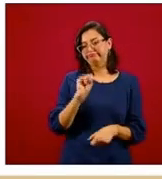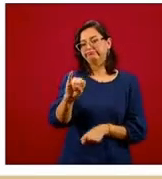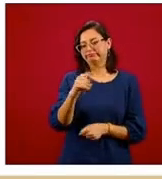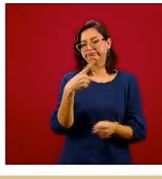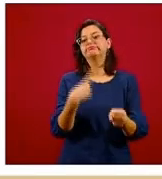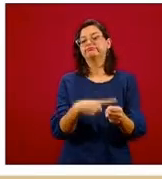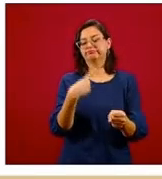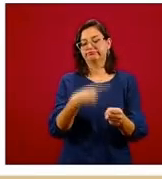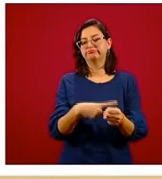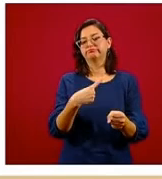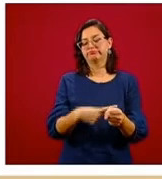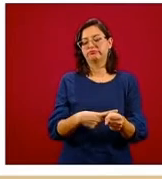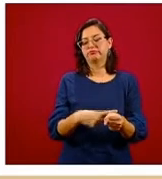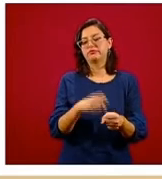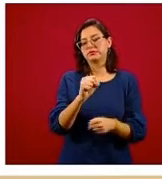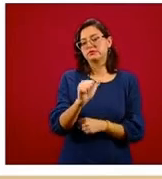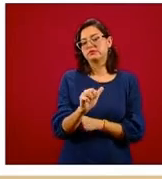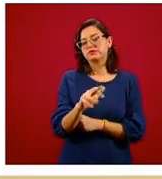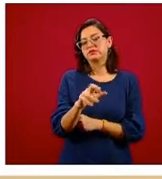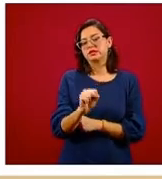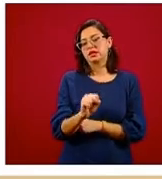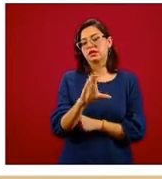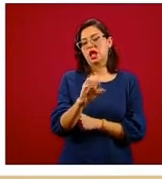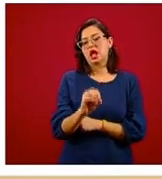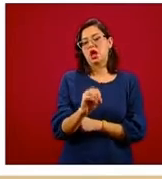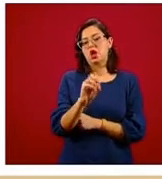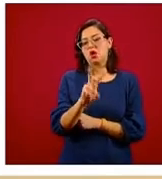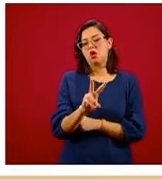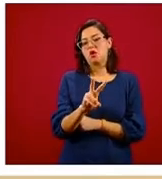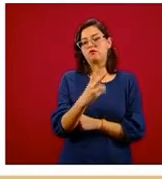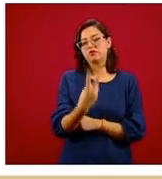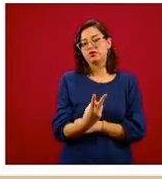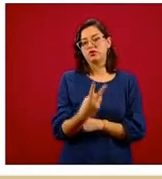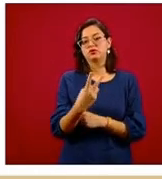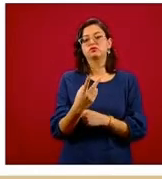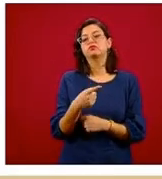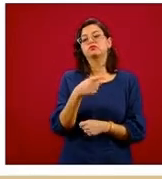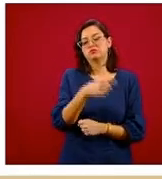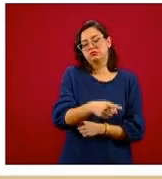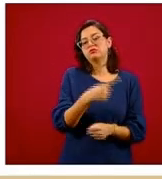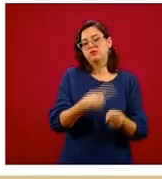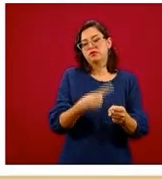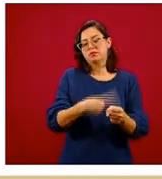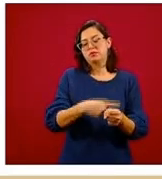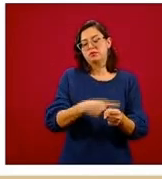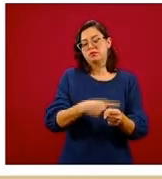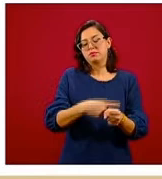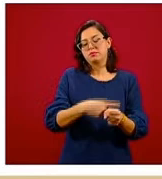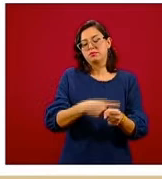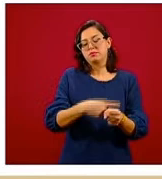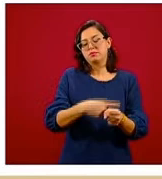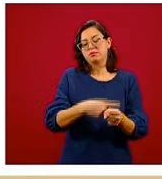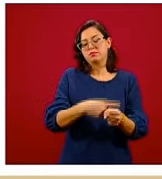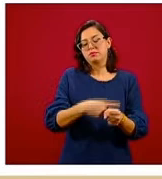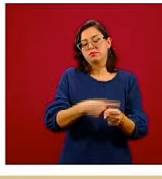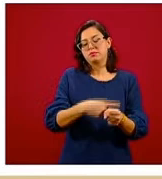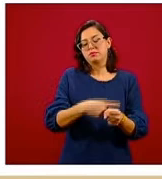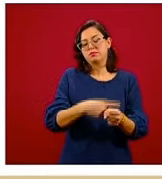45,032 individuals were positive to the SARS-CoV-2 test, and that's why they are confirmed cases